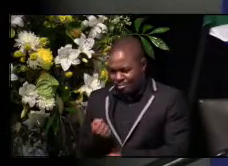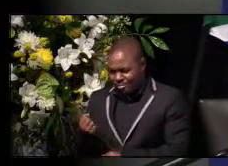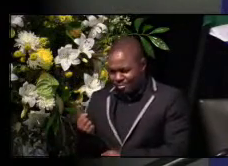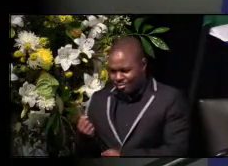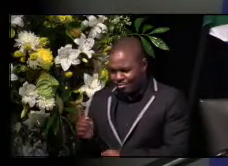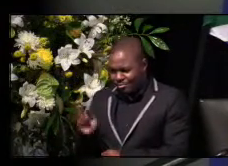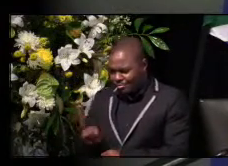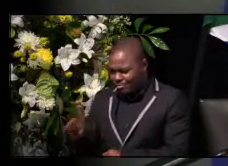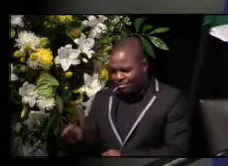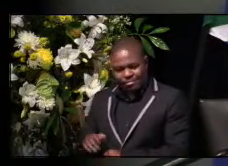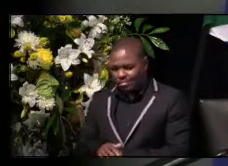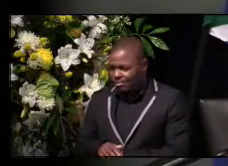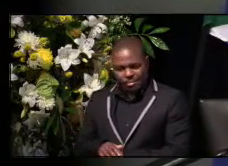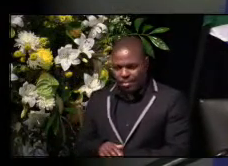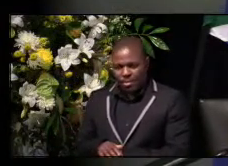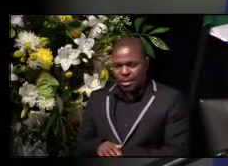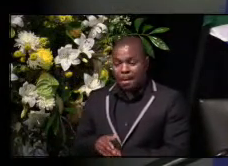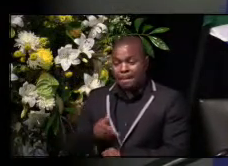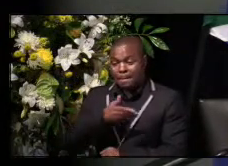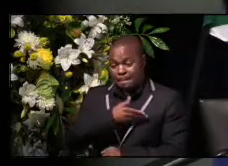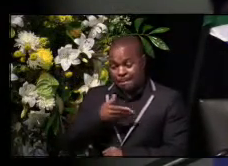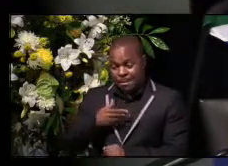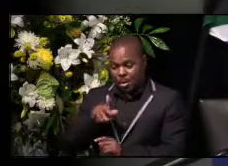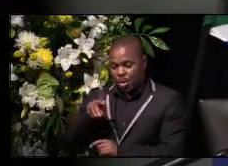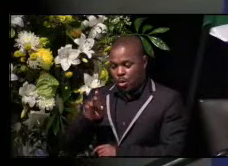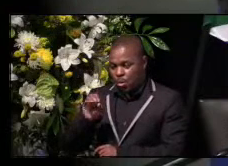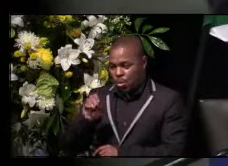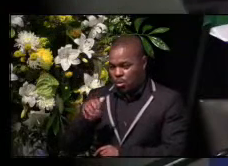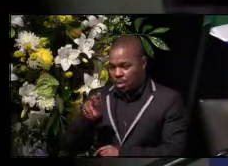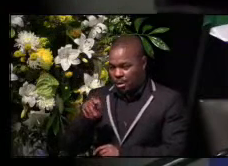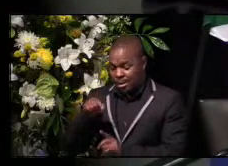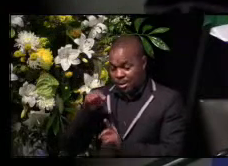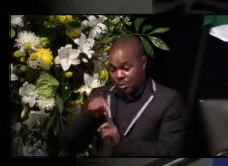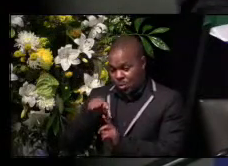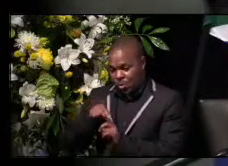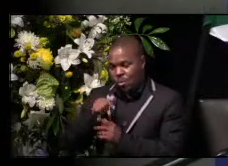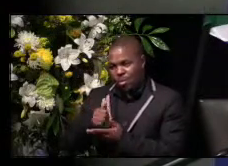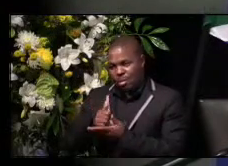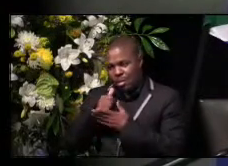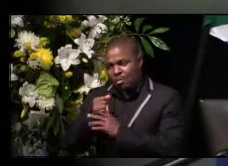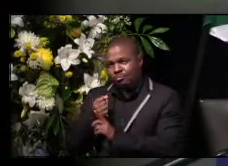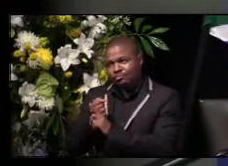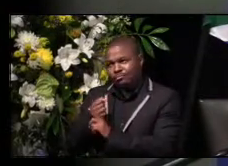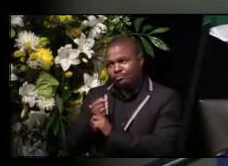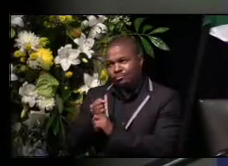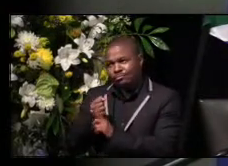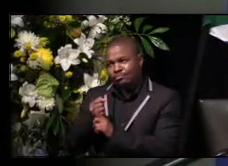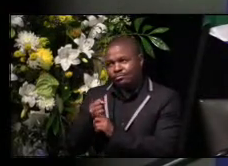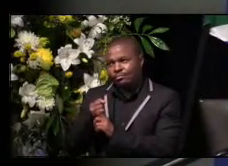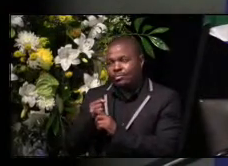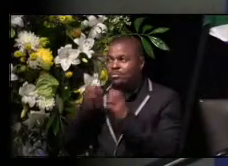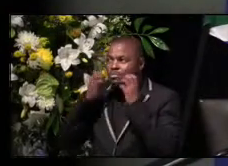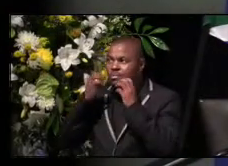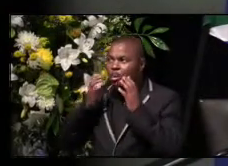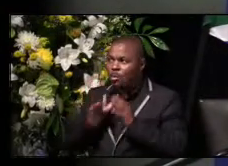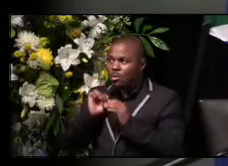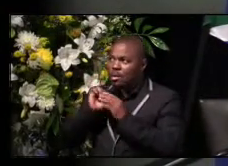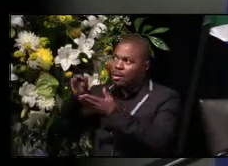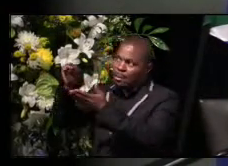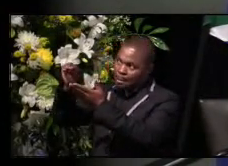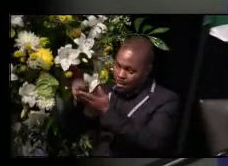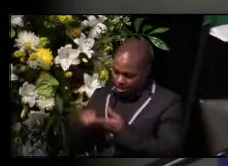because the role makotani played in terms of the return of the body of Moses qatani back to South Africa